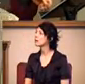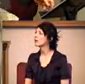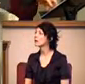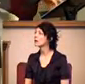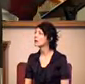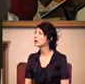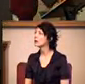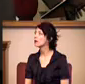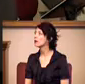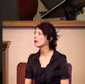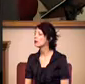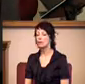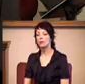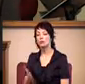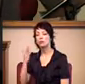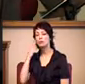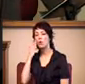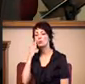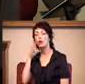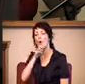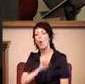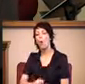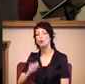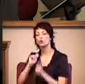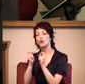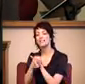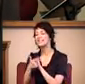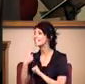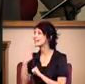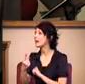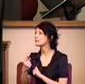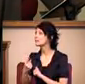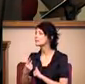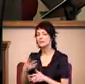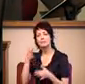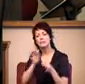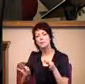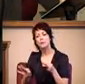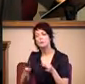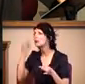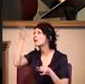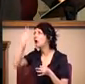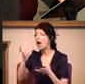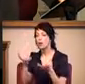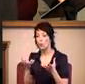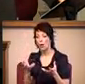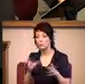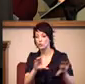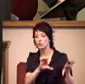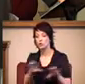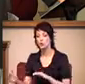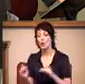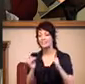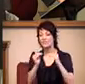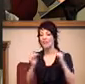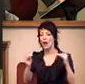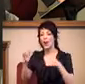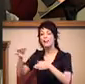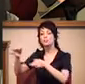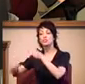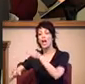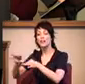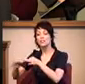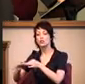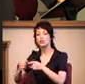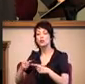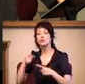translation than what some might be used to. But it says it's quite simple. What does God want? Do what is fair and just